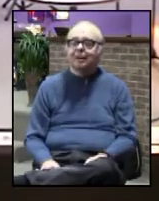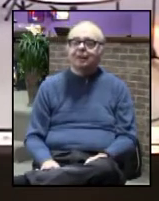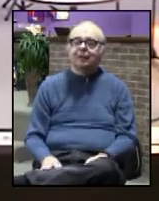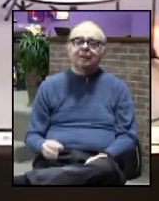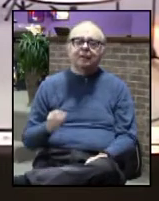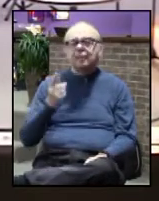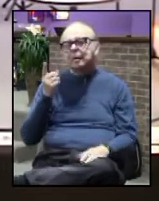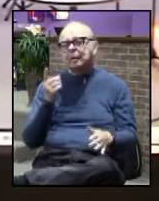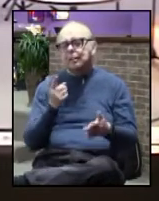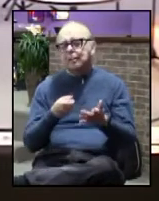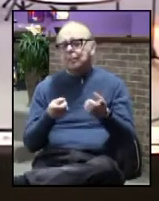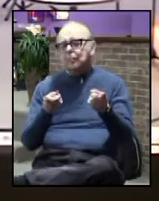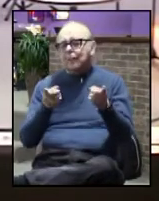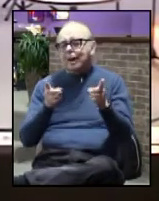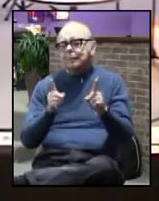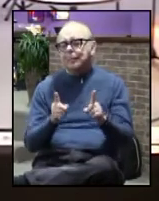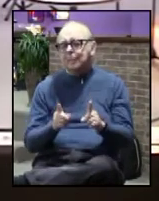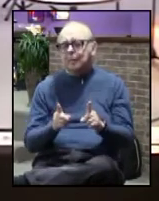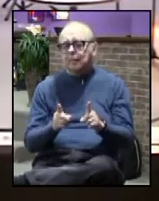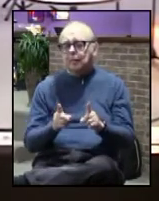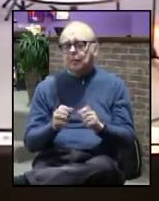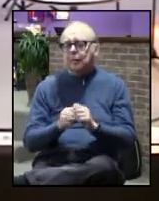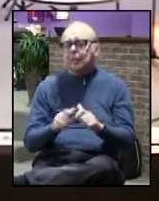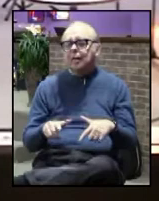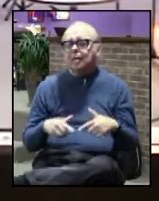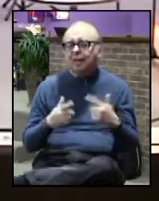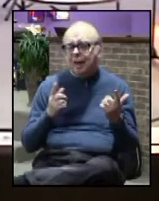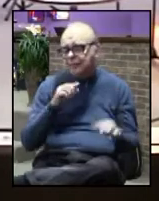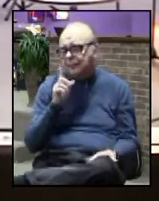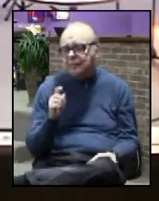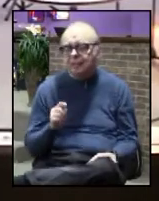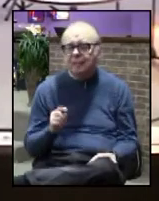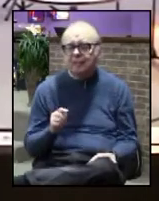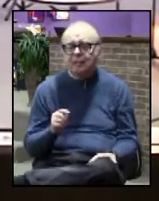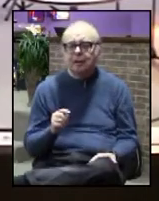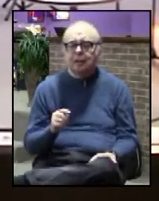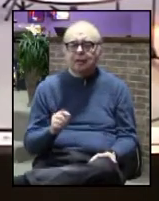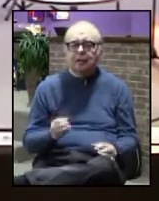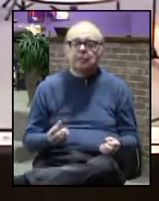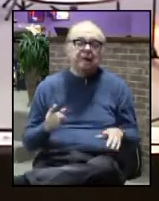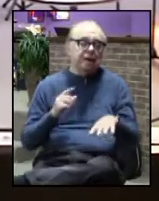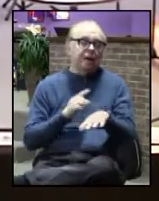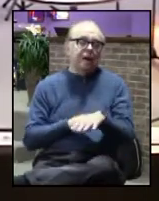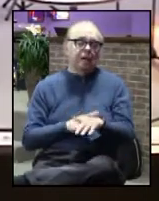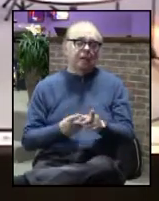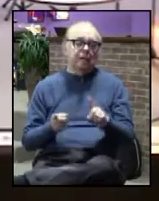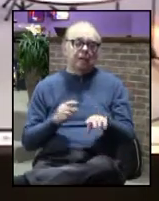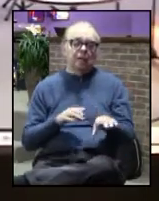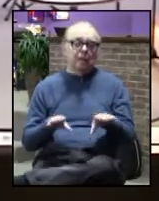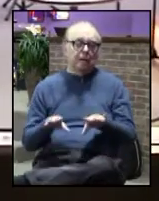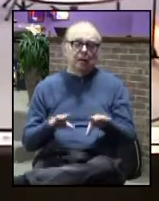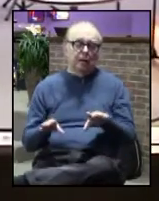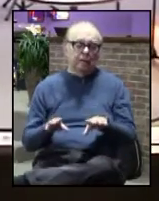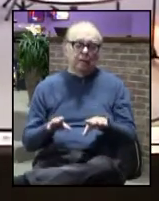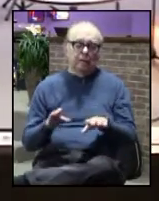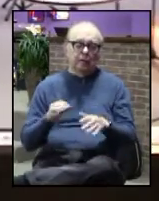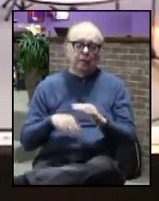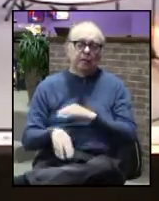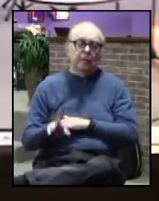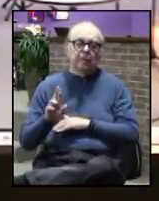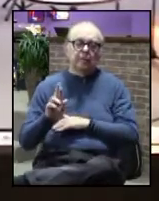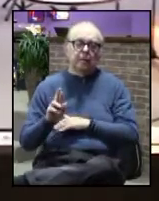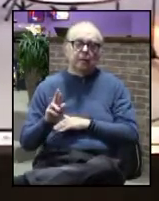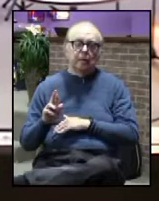But do you understand what happens in life? A lot of times what you're doing is you're in the raft